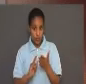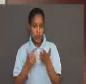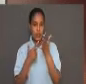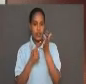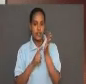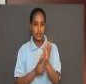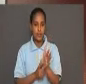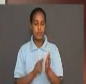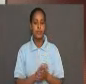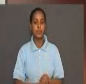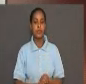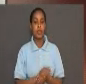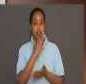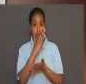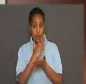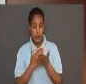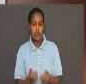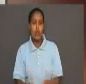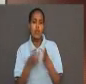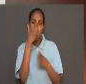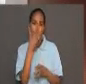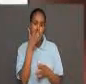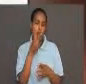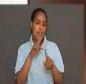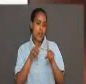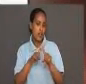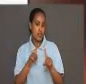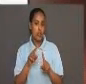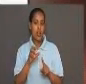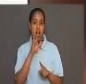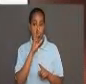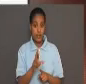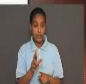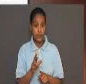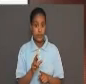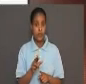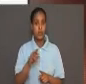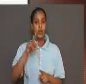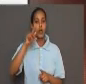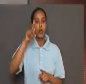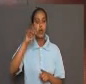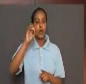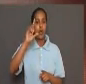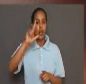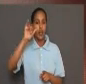here. Some of the most common varieties are